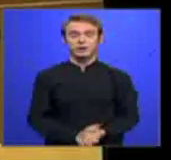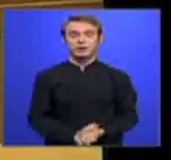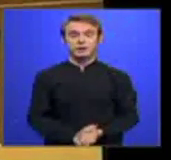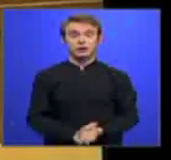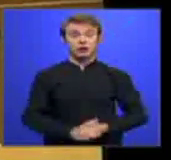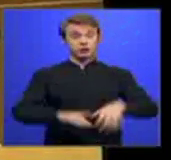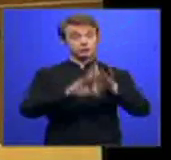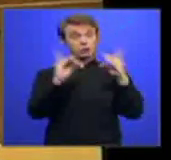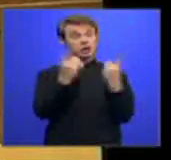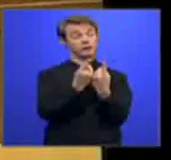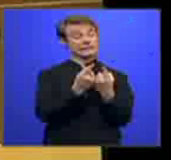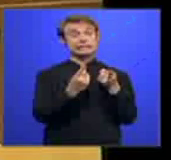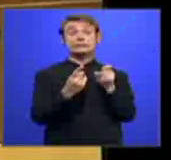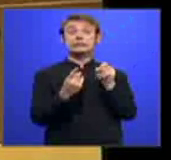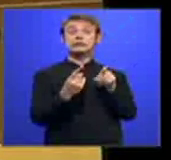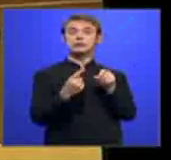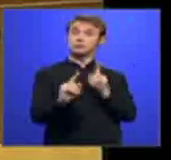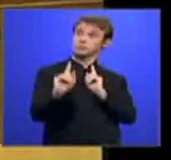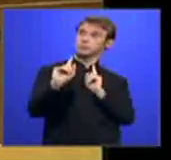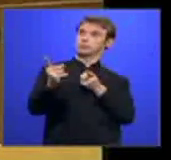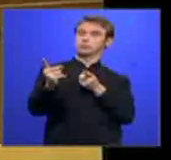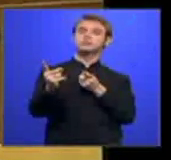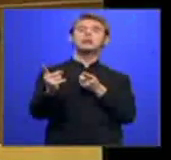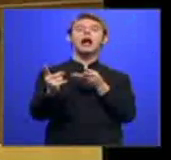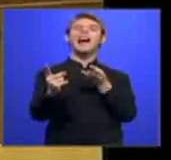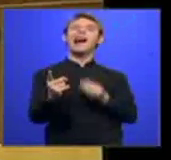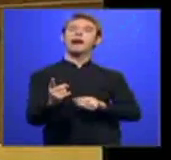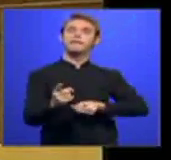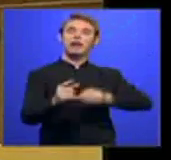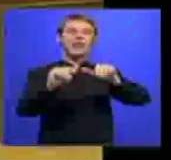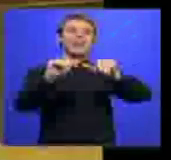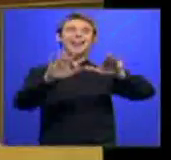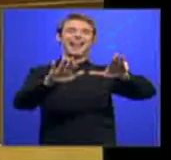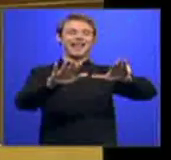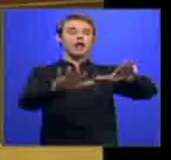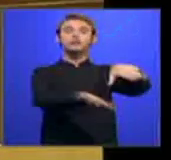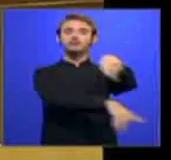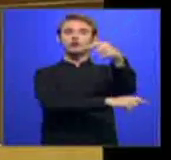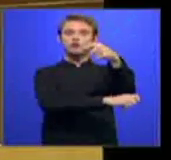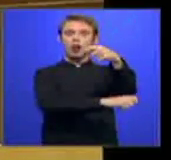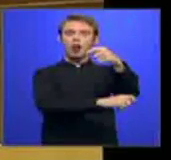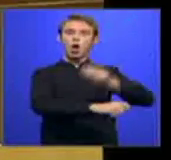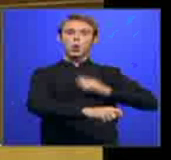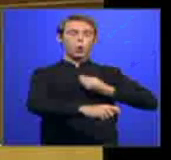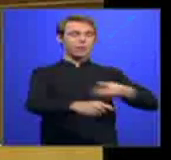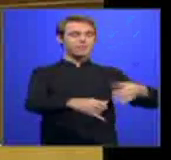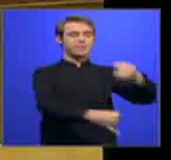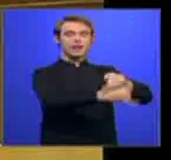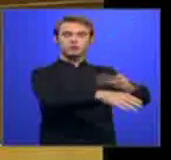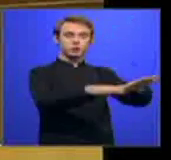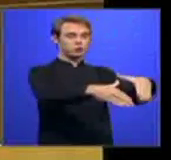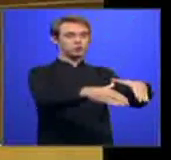also planning 9 rural youth hubs per province, including in the